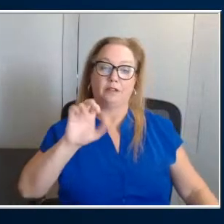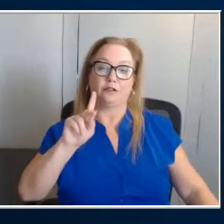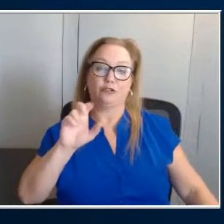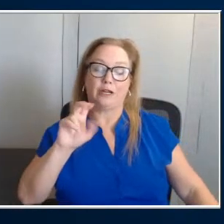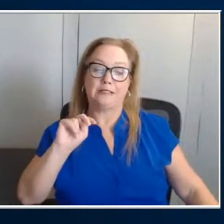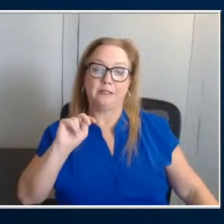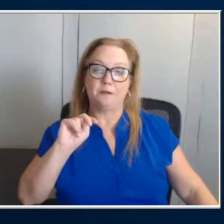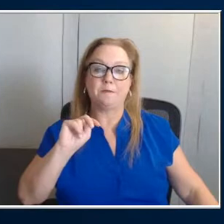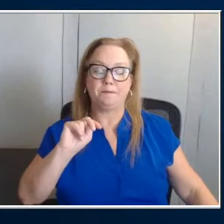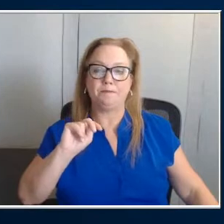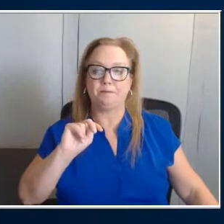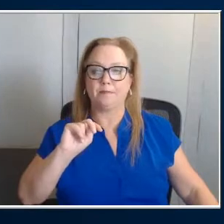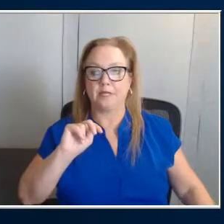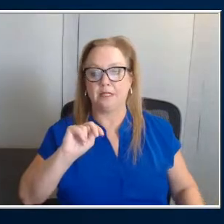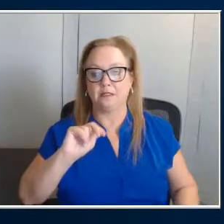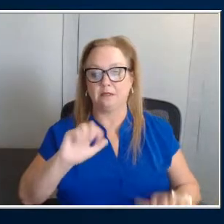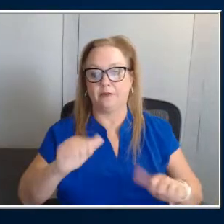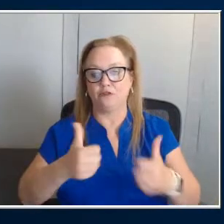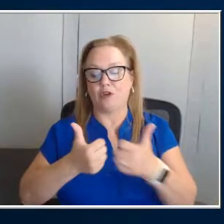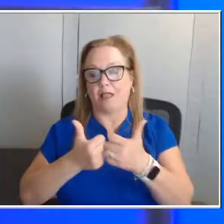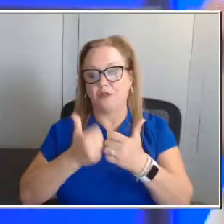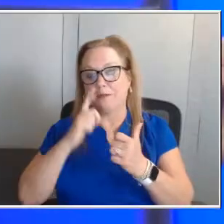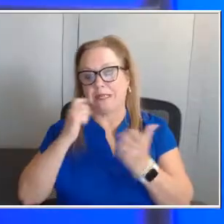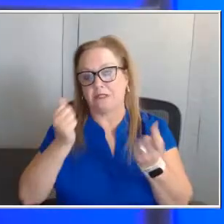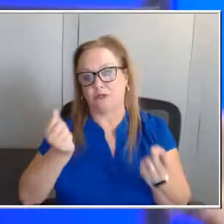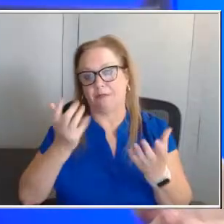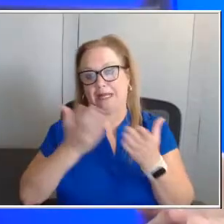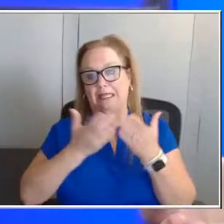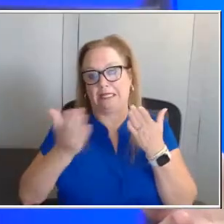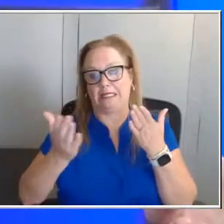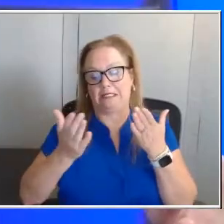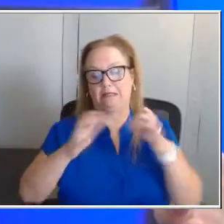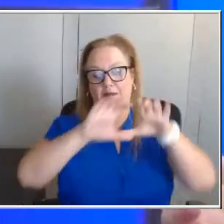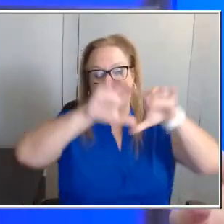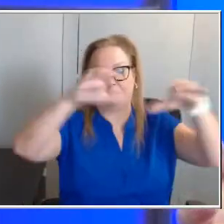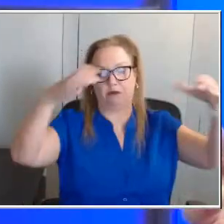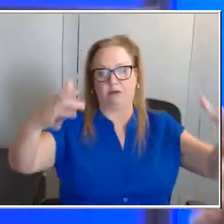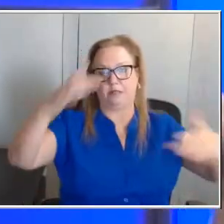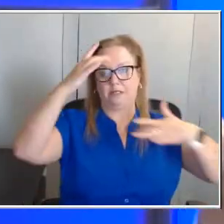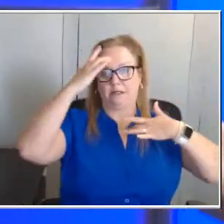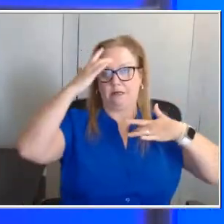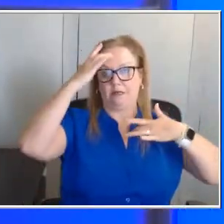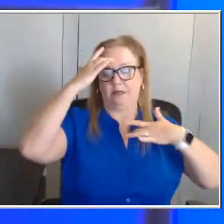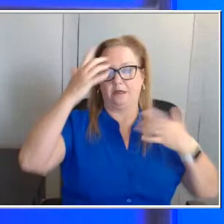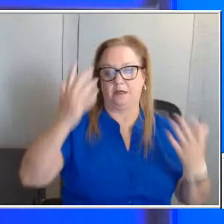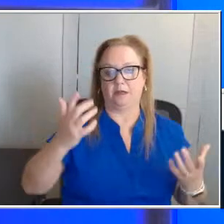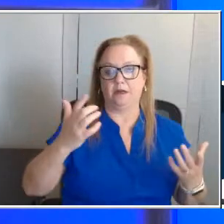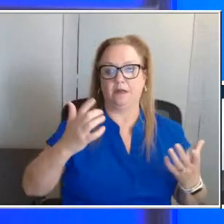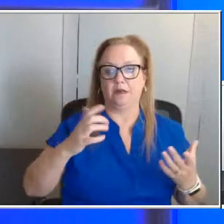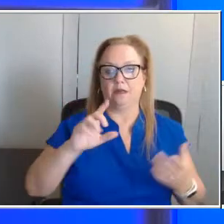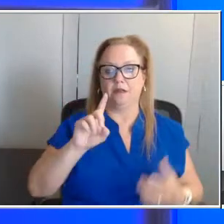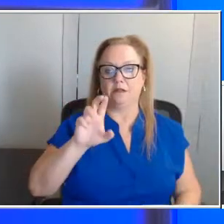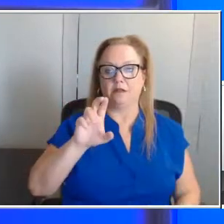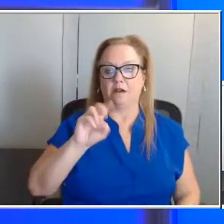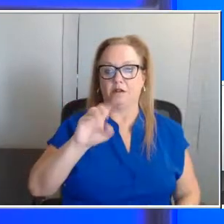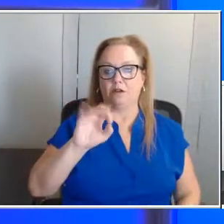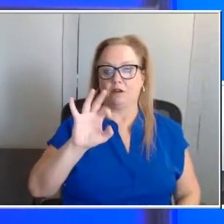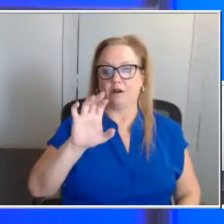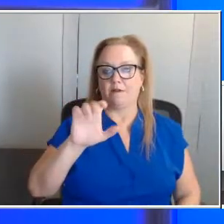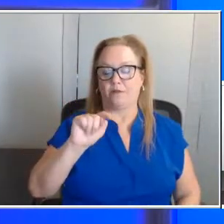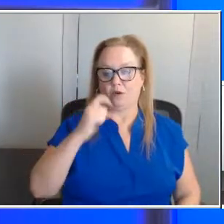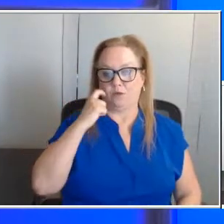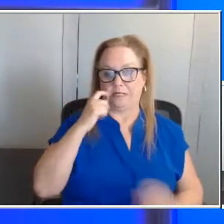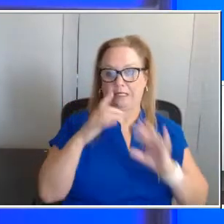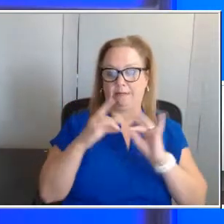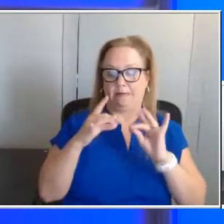think it makes it difficult because there's many things that go under the umbrella with some of the symptoms they present with. And as Dr. Comfort mentioned earlier, I think we really need to tease out,